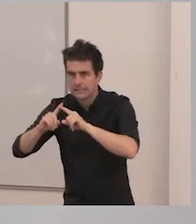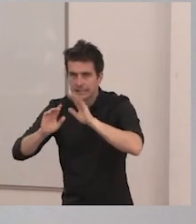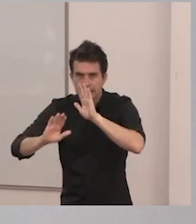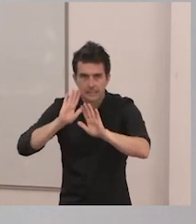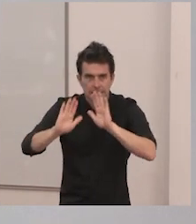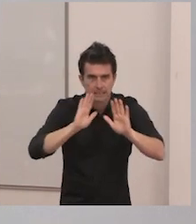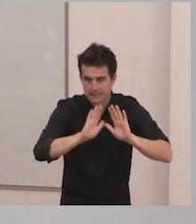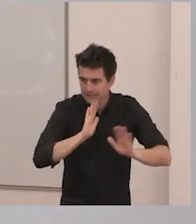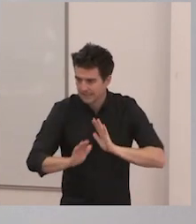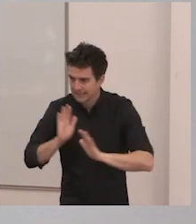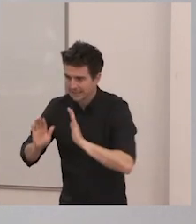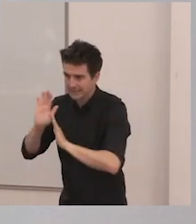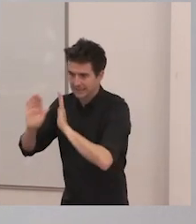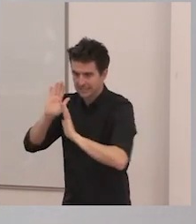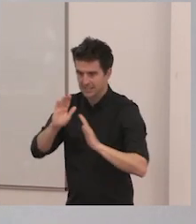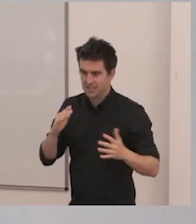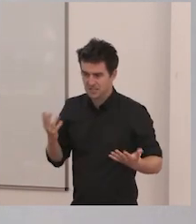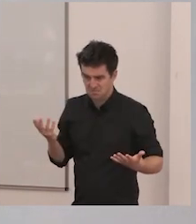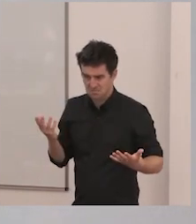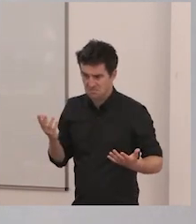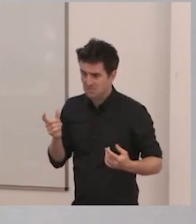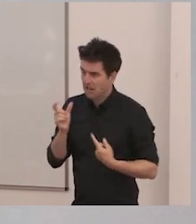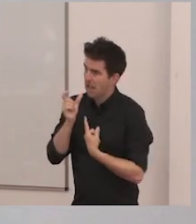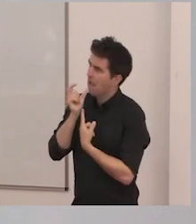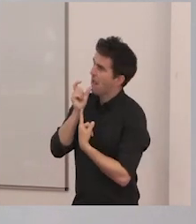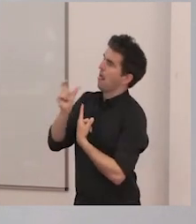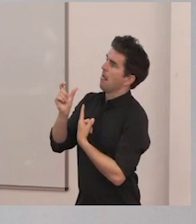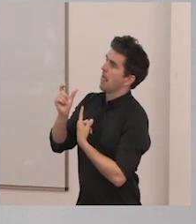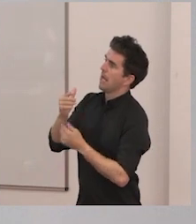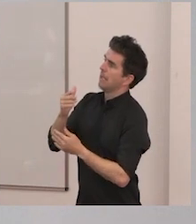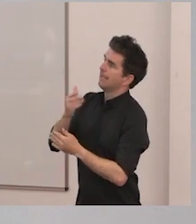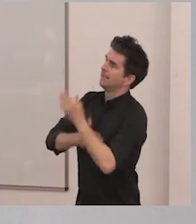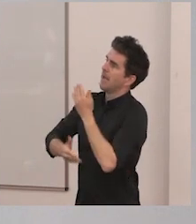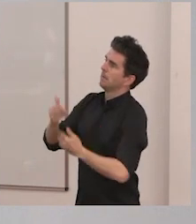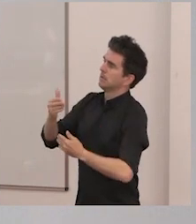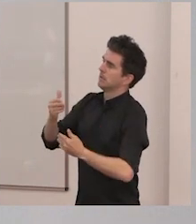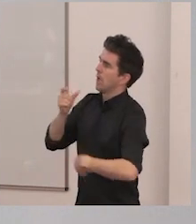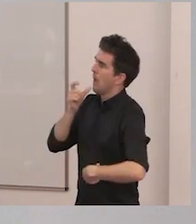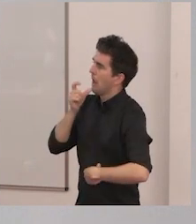true for adults as well as for children and youth with disability.